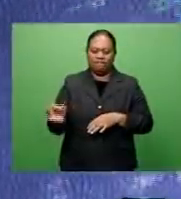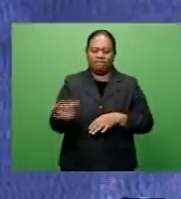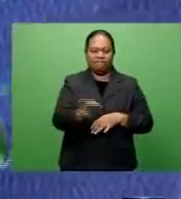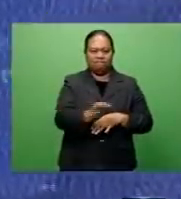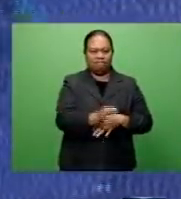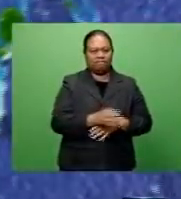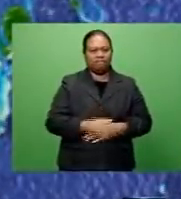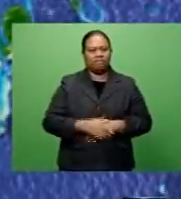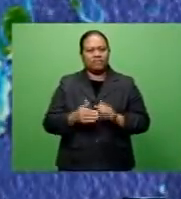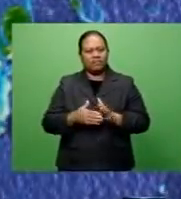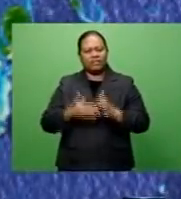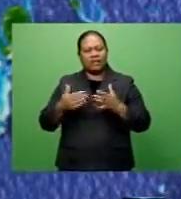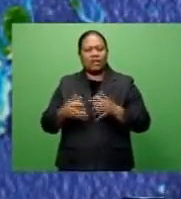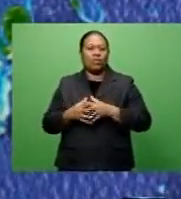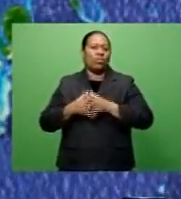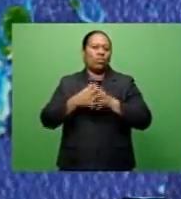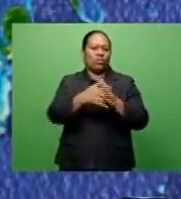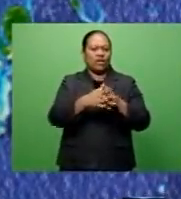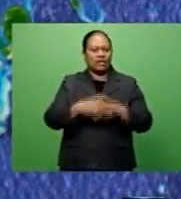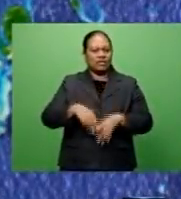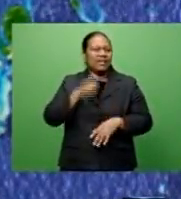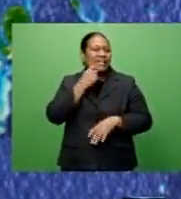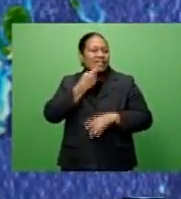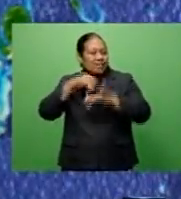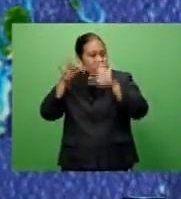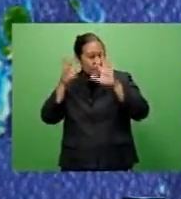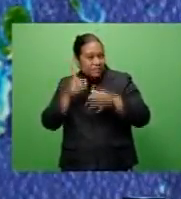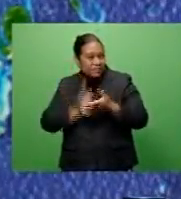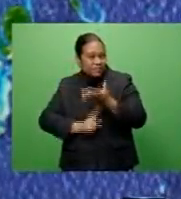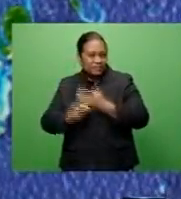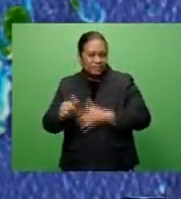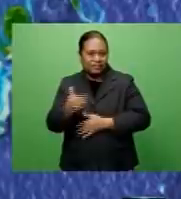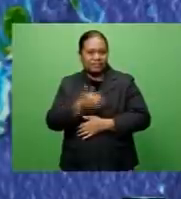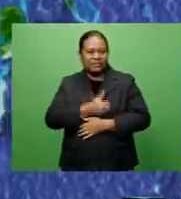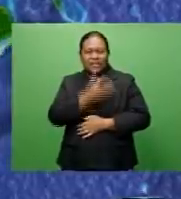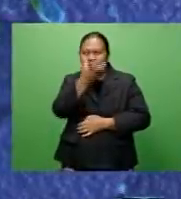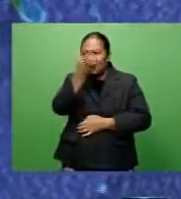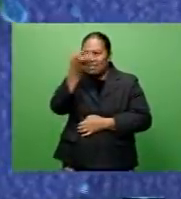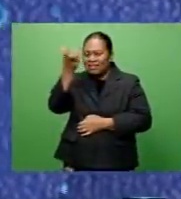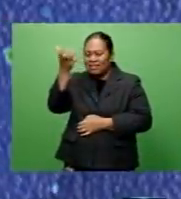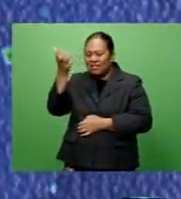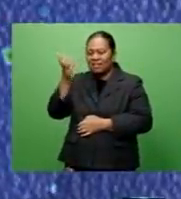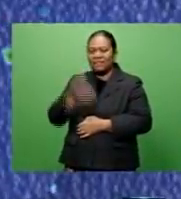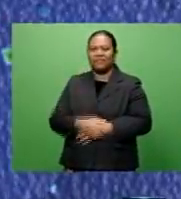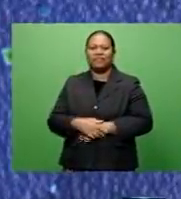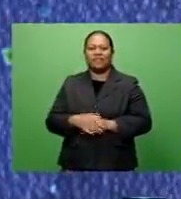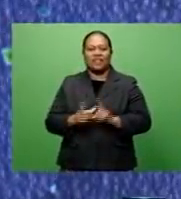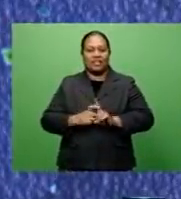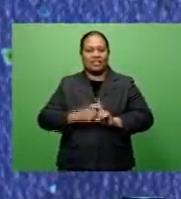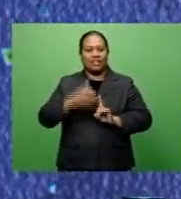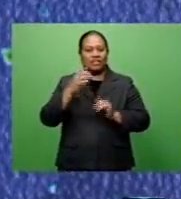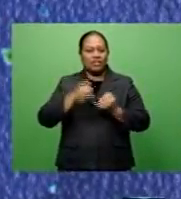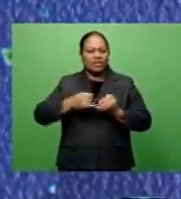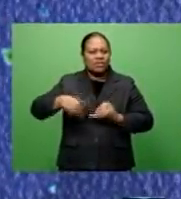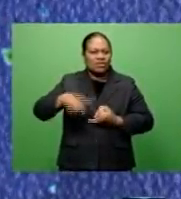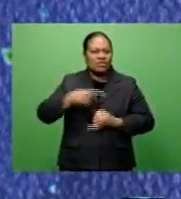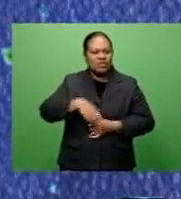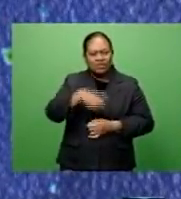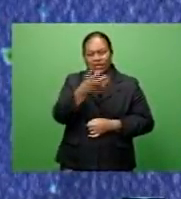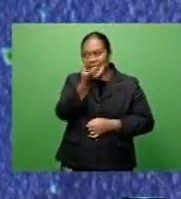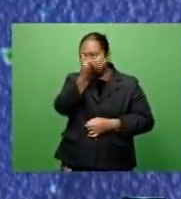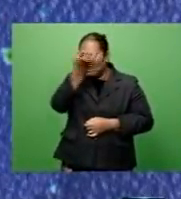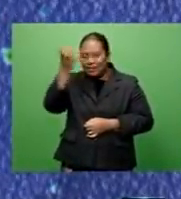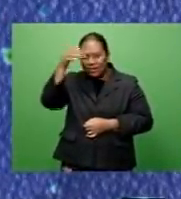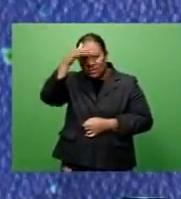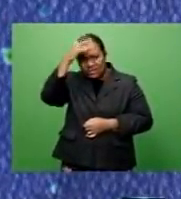so. Looking at the west, they had light showers this morning, followed by a cloudy, humid day. From Pacific Harbour to Suva, cloudy skies,